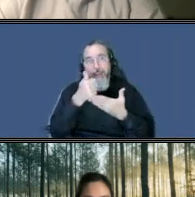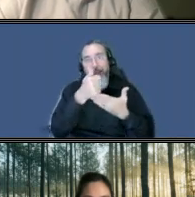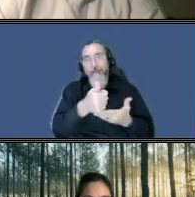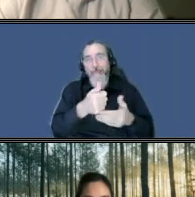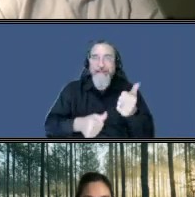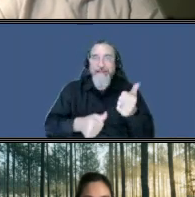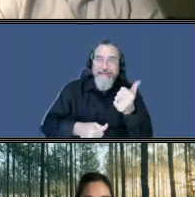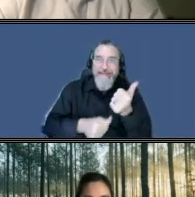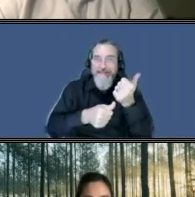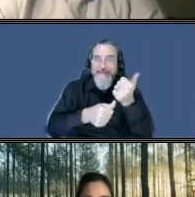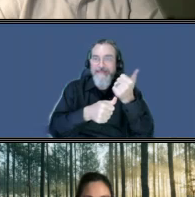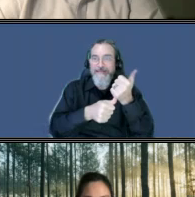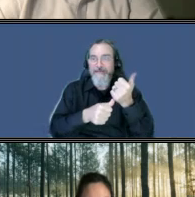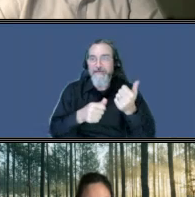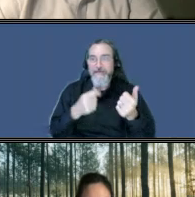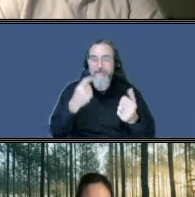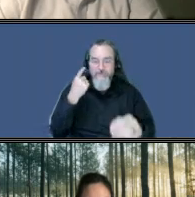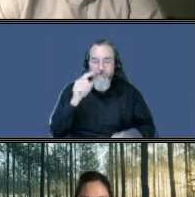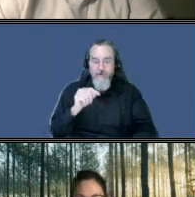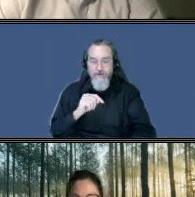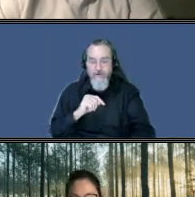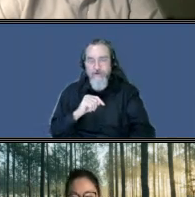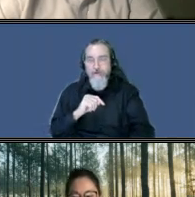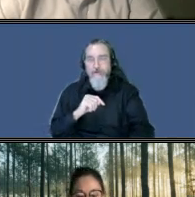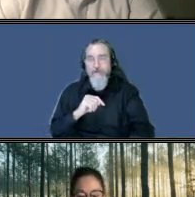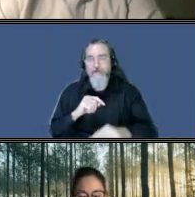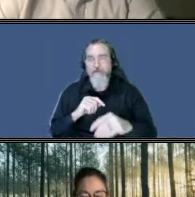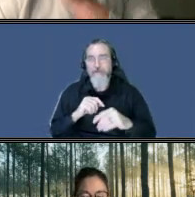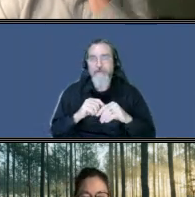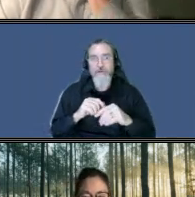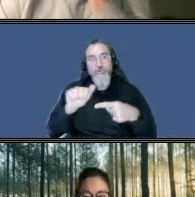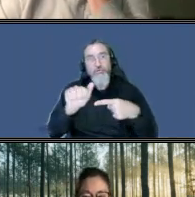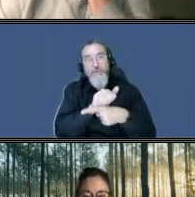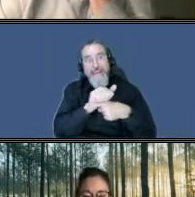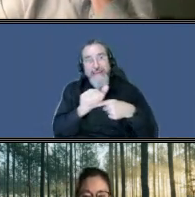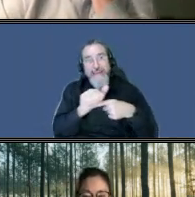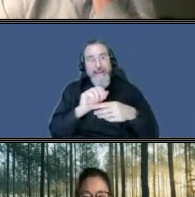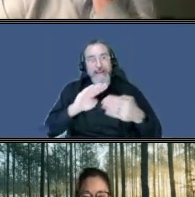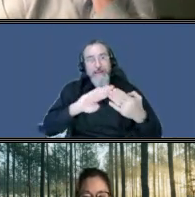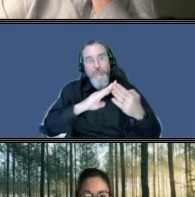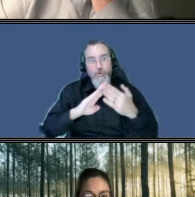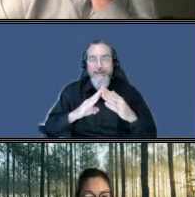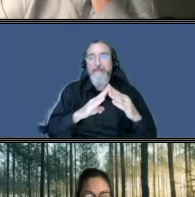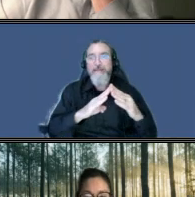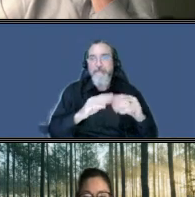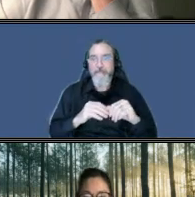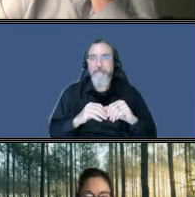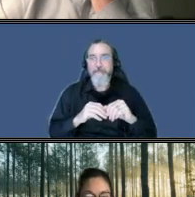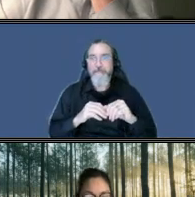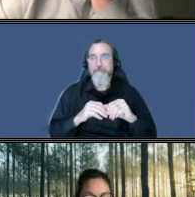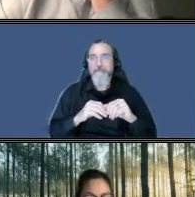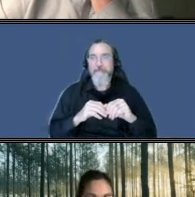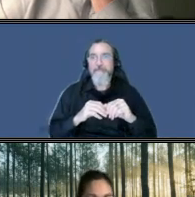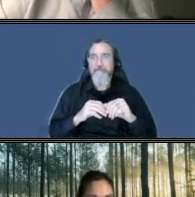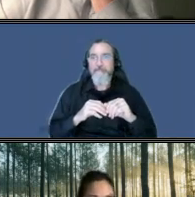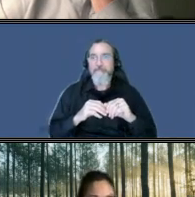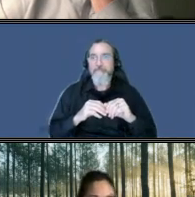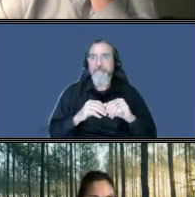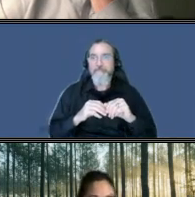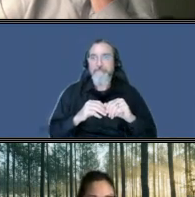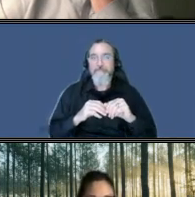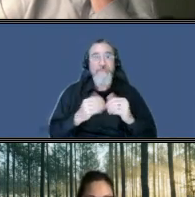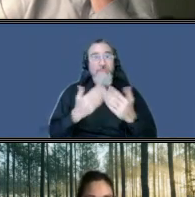as it pertains to the training-based community of practice that we're getting up and going. Thank